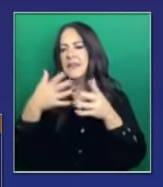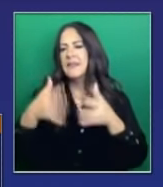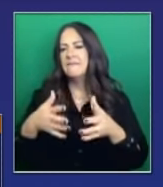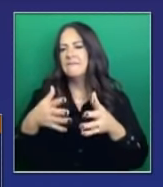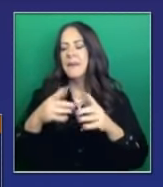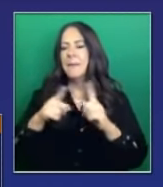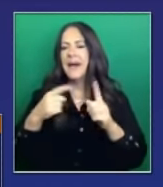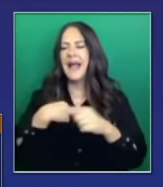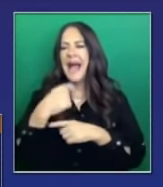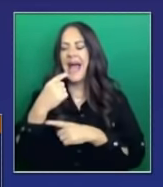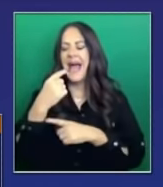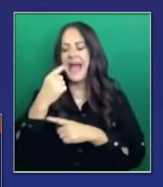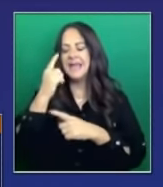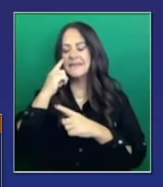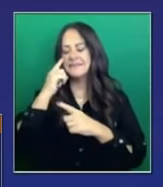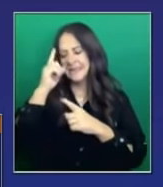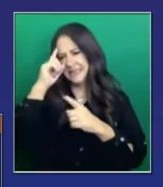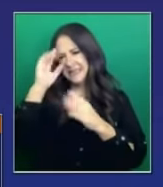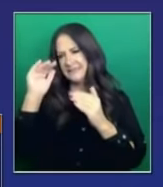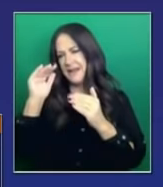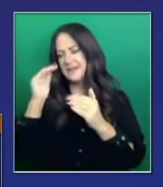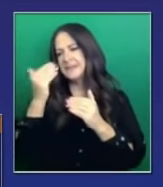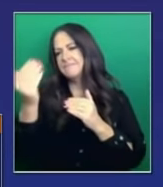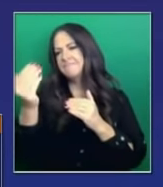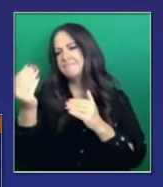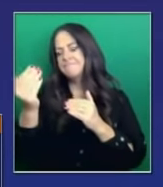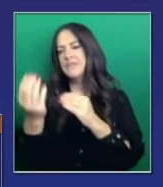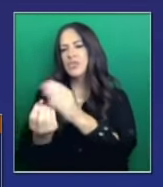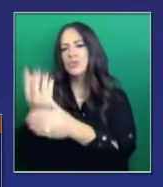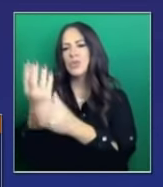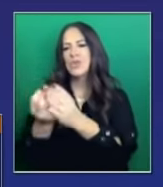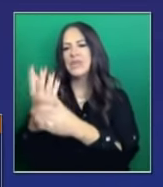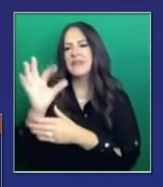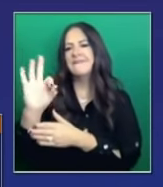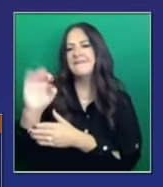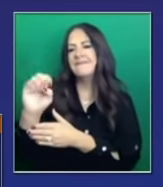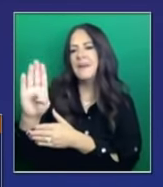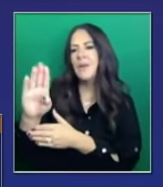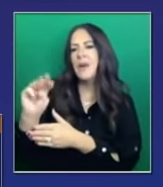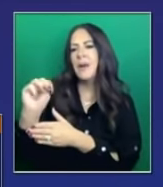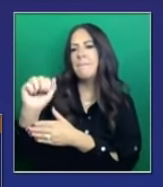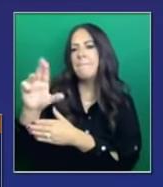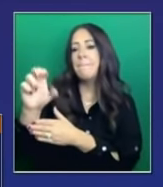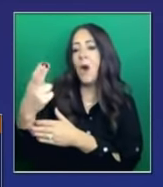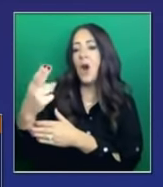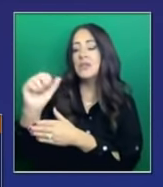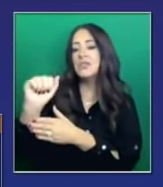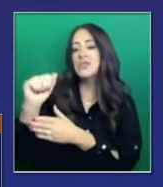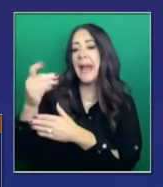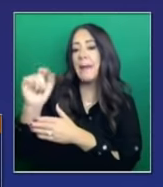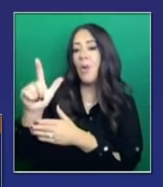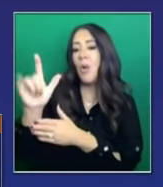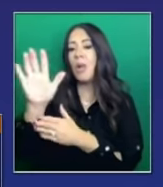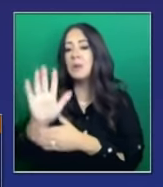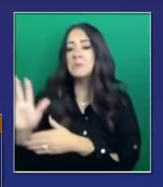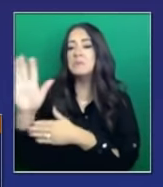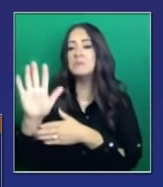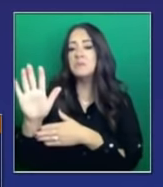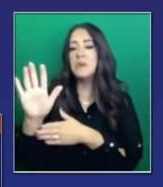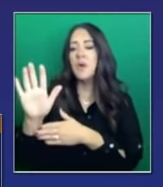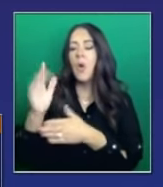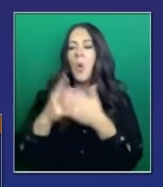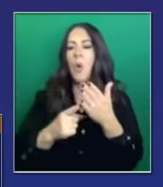looking at, you know, beginning February, March, April, where are we going to be? And how can we assert more